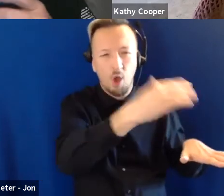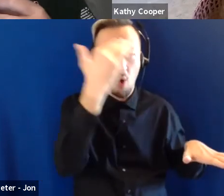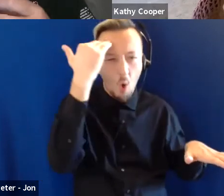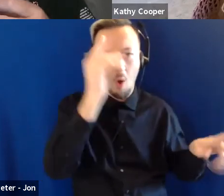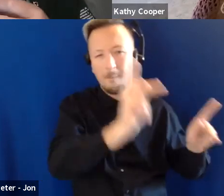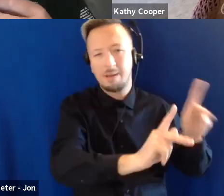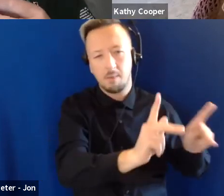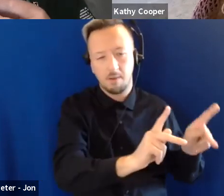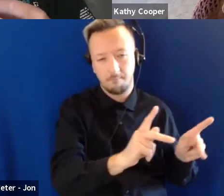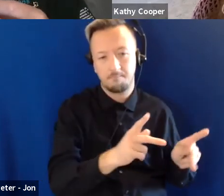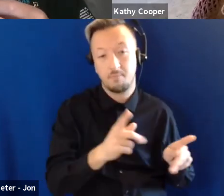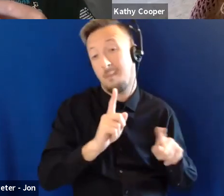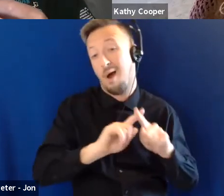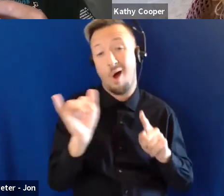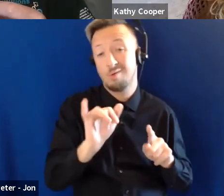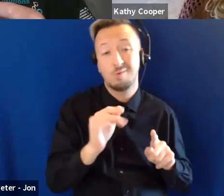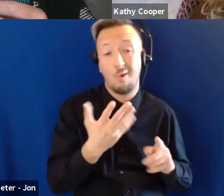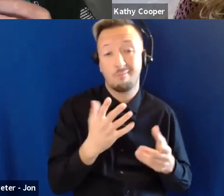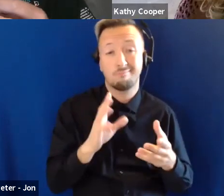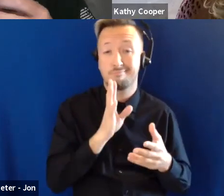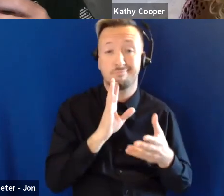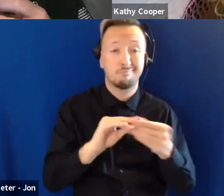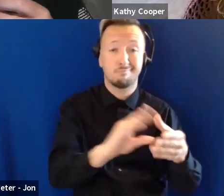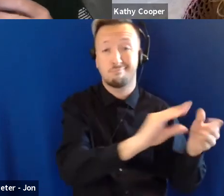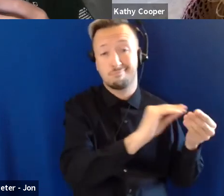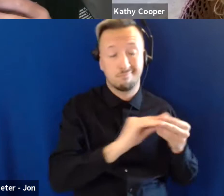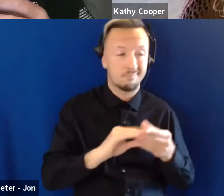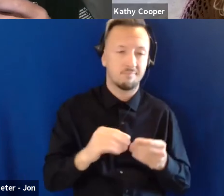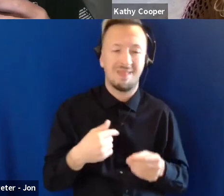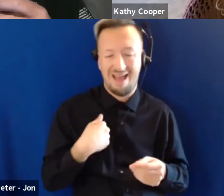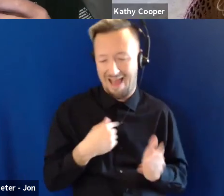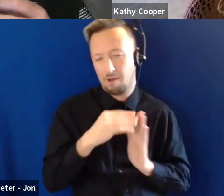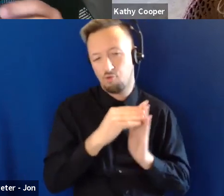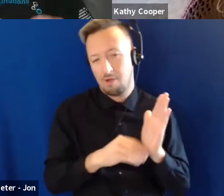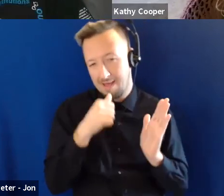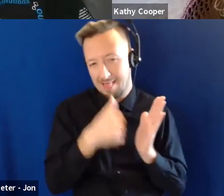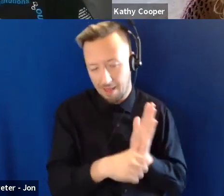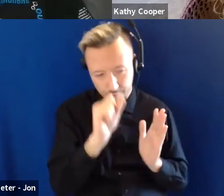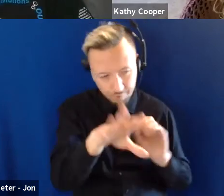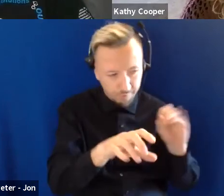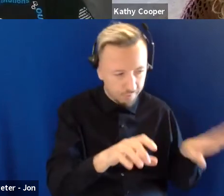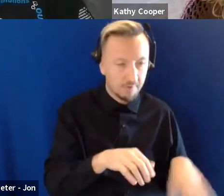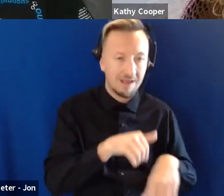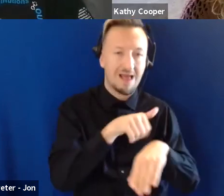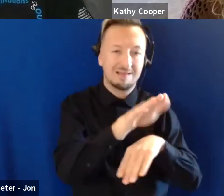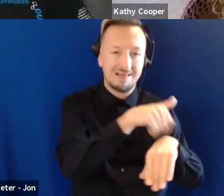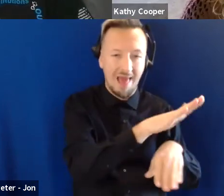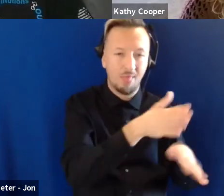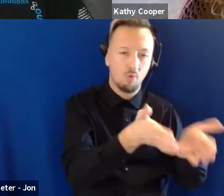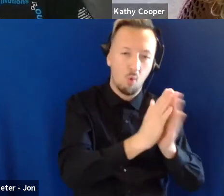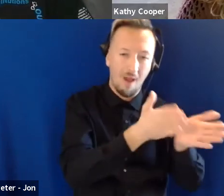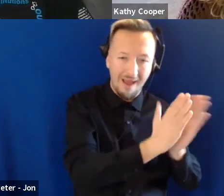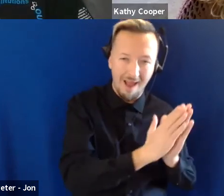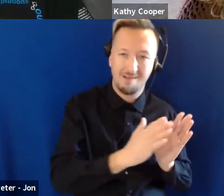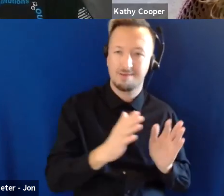honestly, it's word of mouth. I've sent the letters, I've sent the requests to, every single